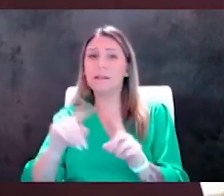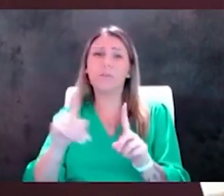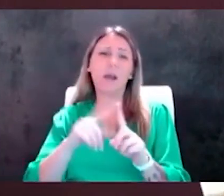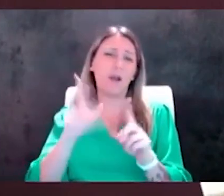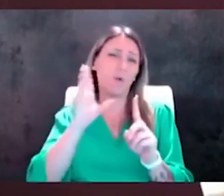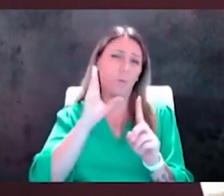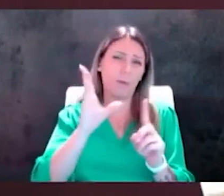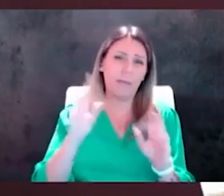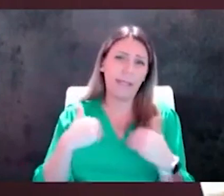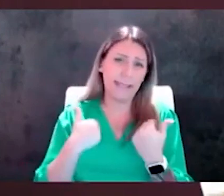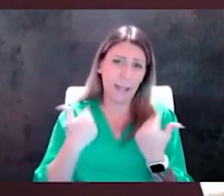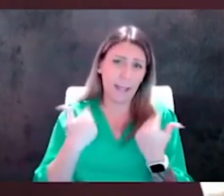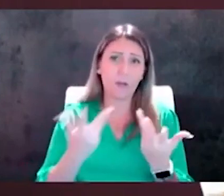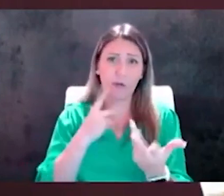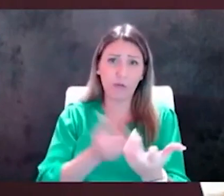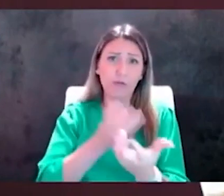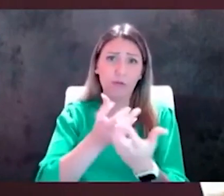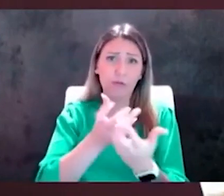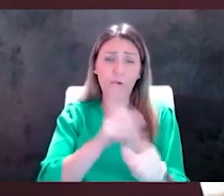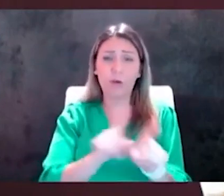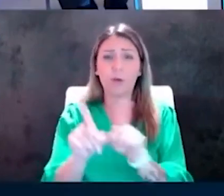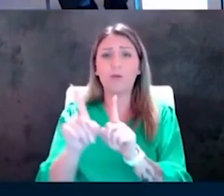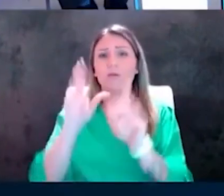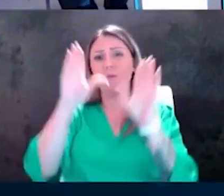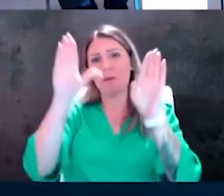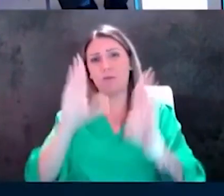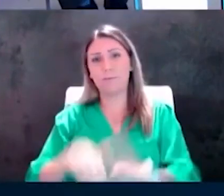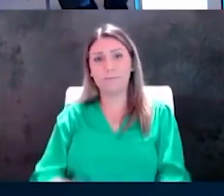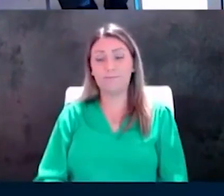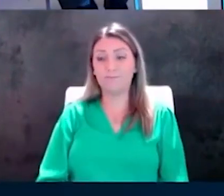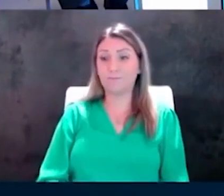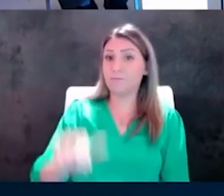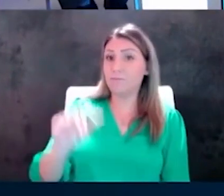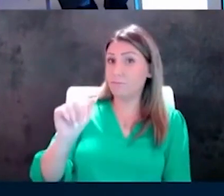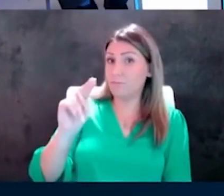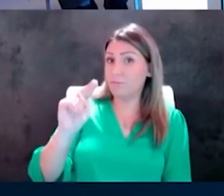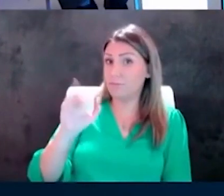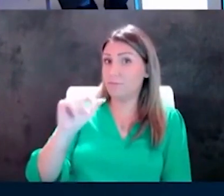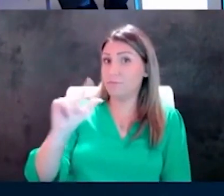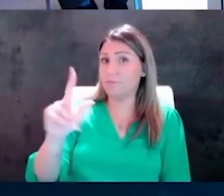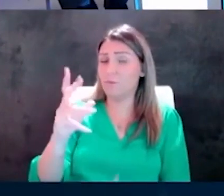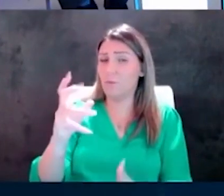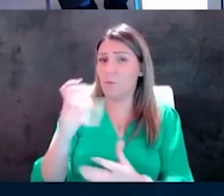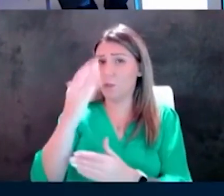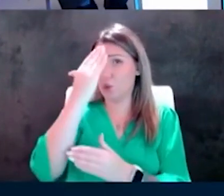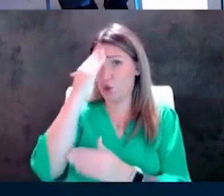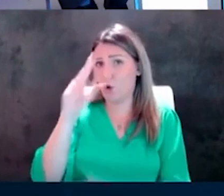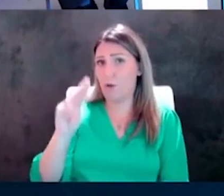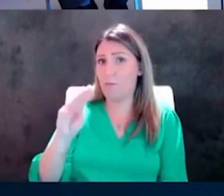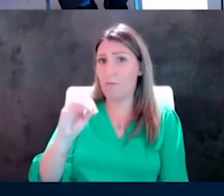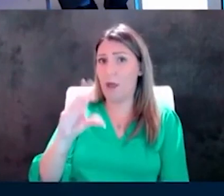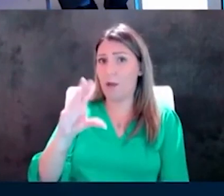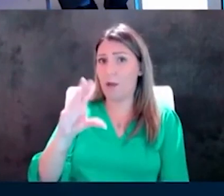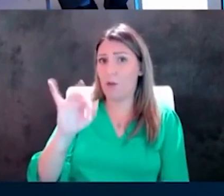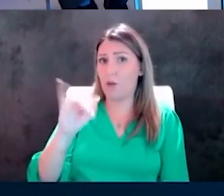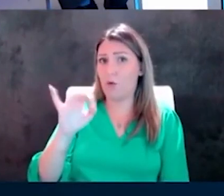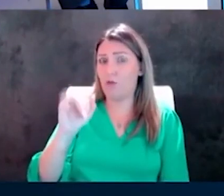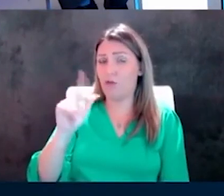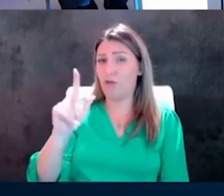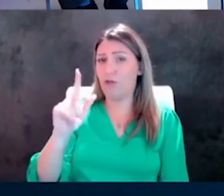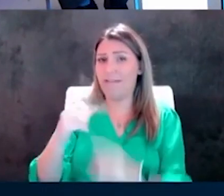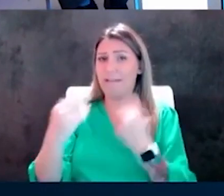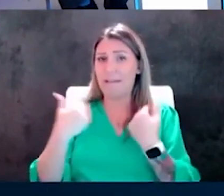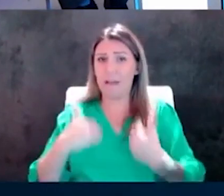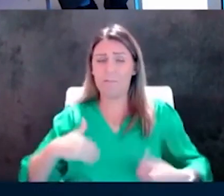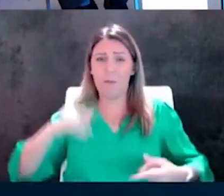and I think it's going to go great. Yeah. Anil wants to know, does the monoclonal antibody treatment also lower the percentage of getting long